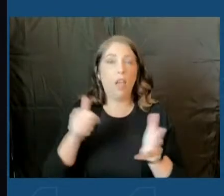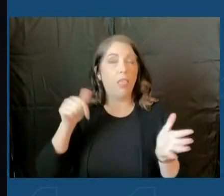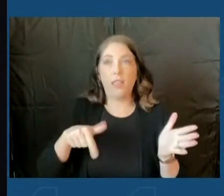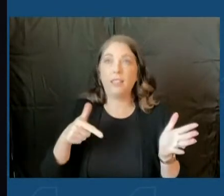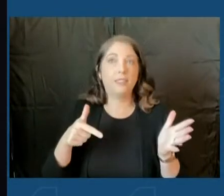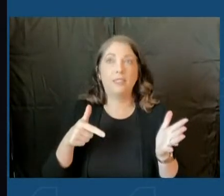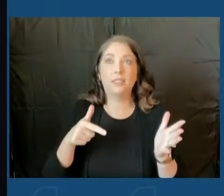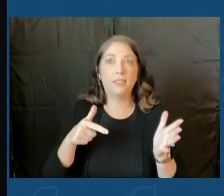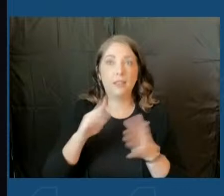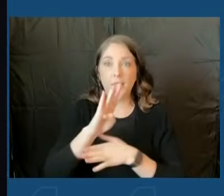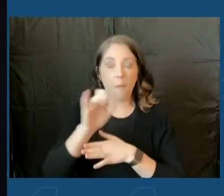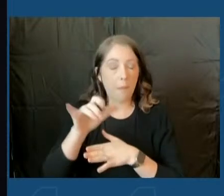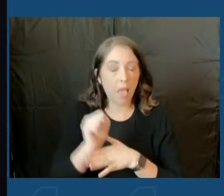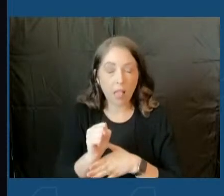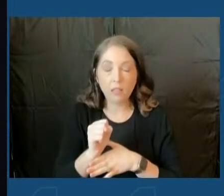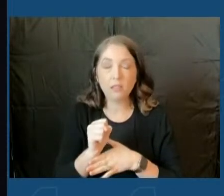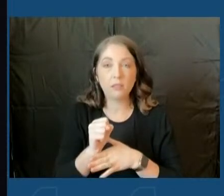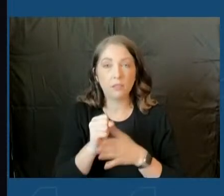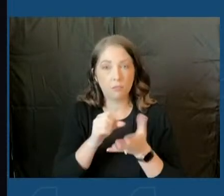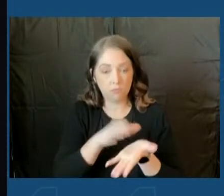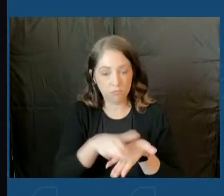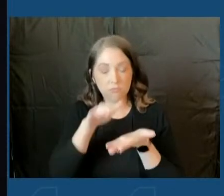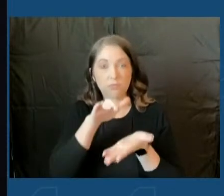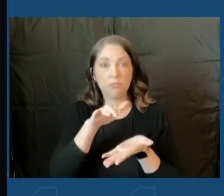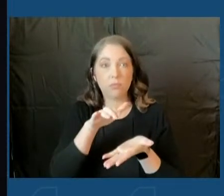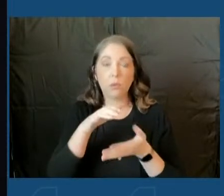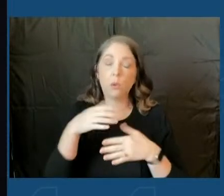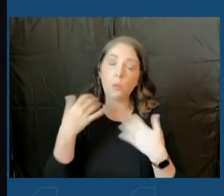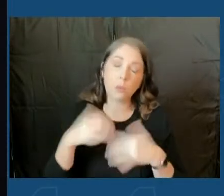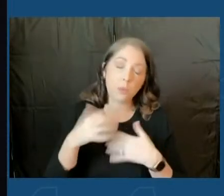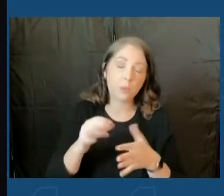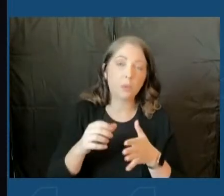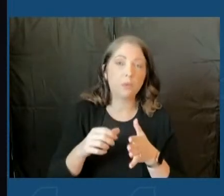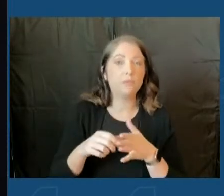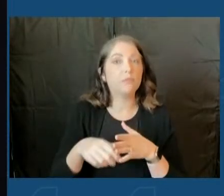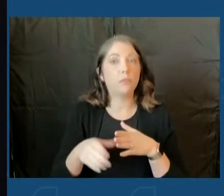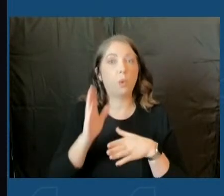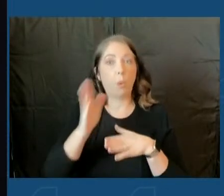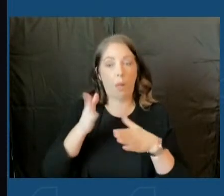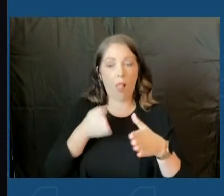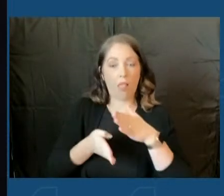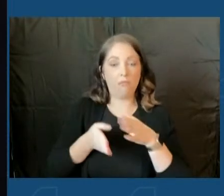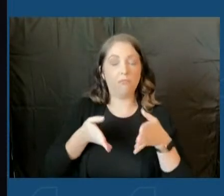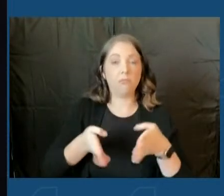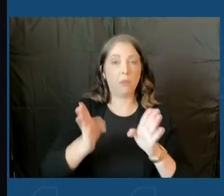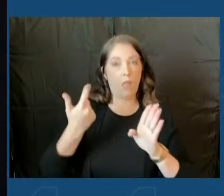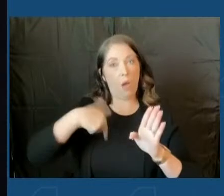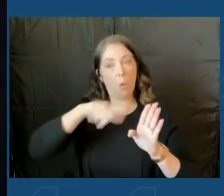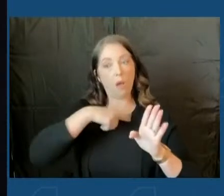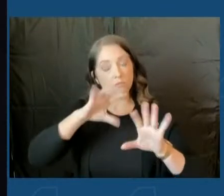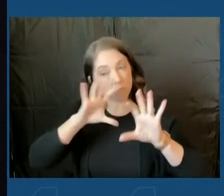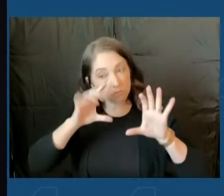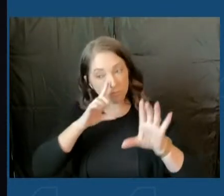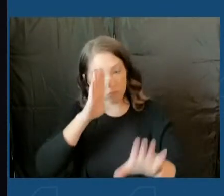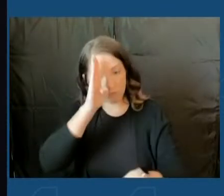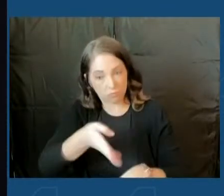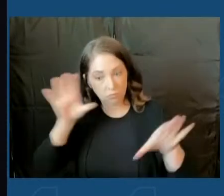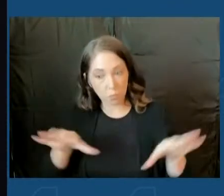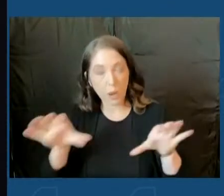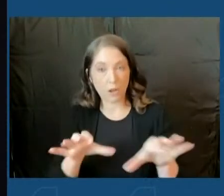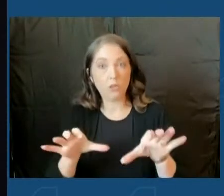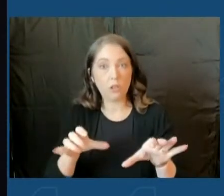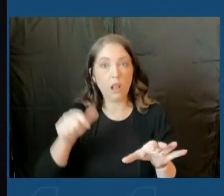package of bills is going to allow us to take direct action here in the state of New York. This is a